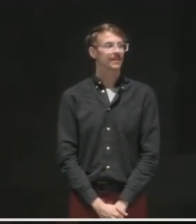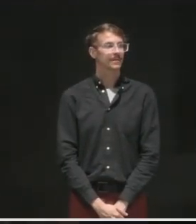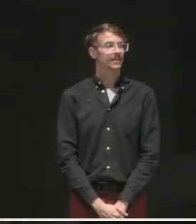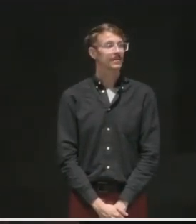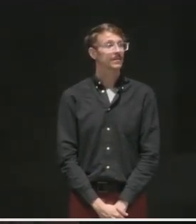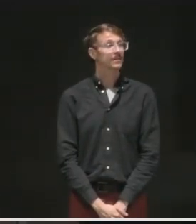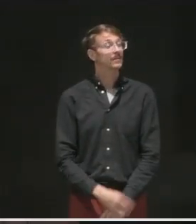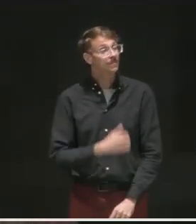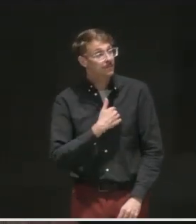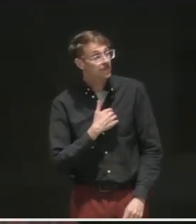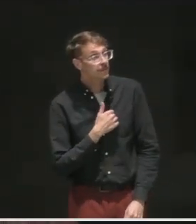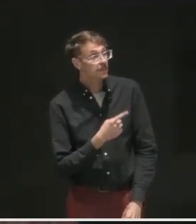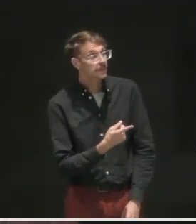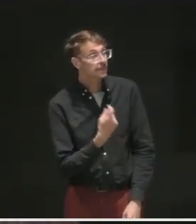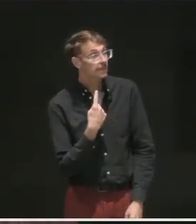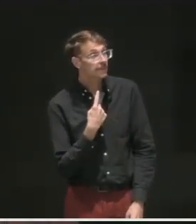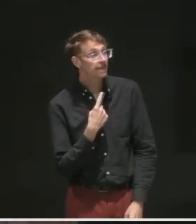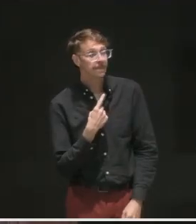Sorry?